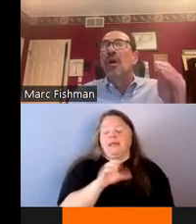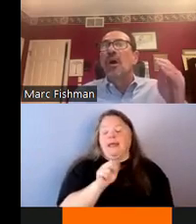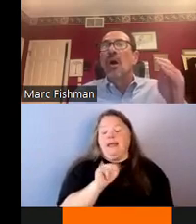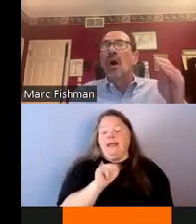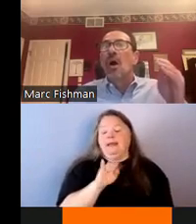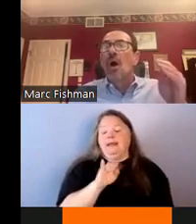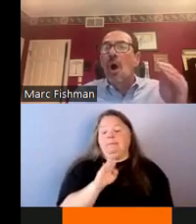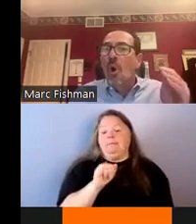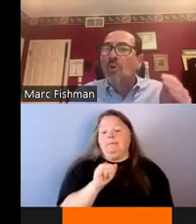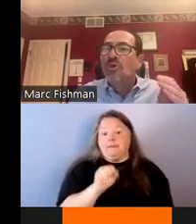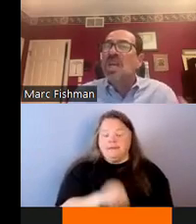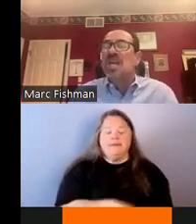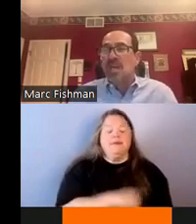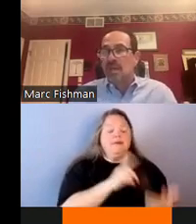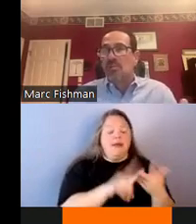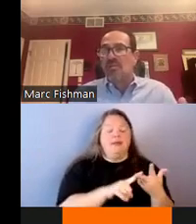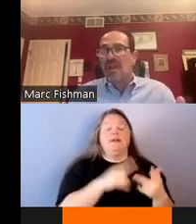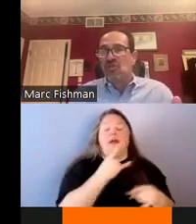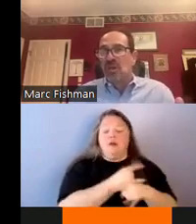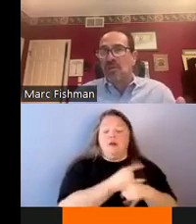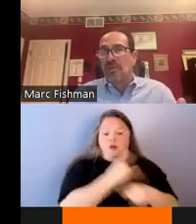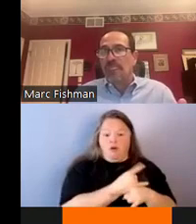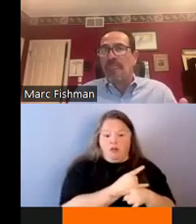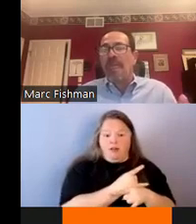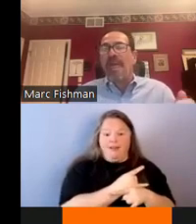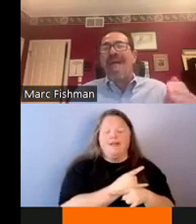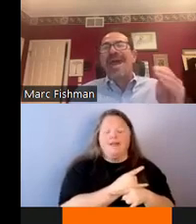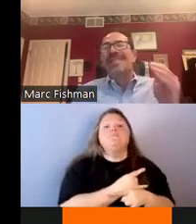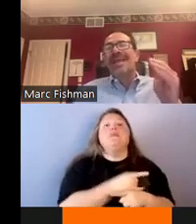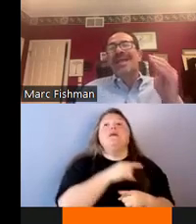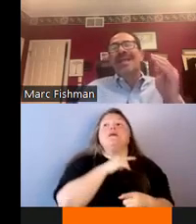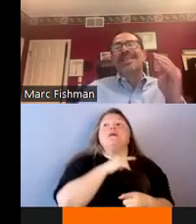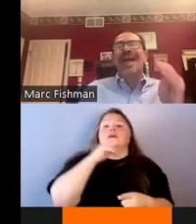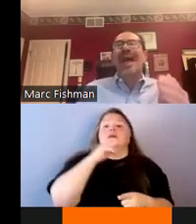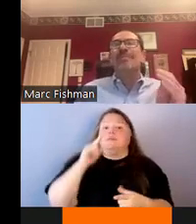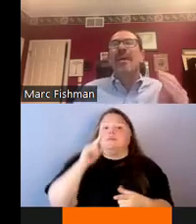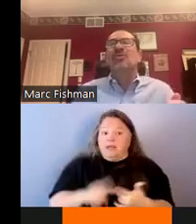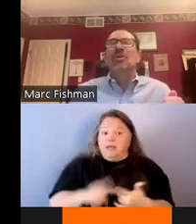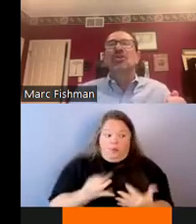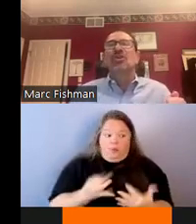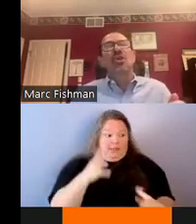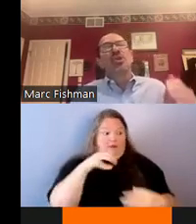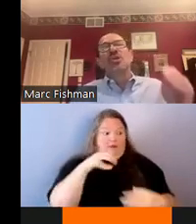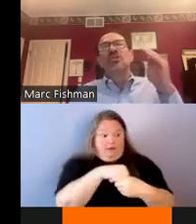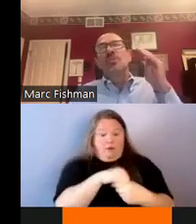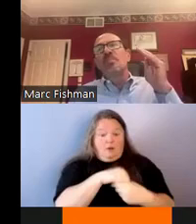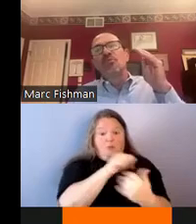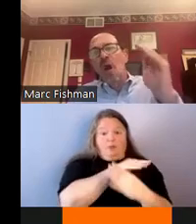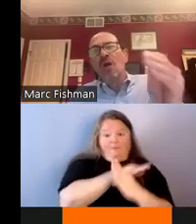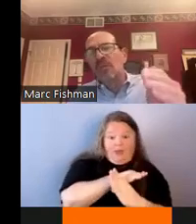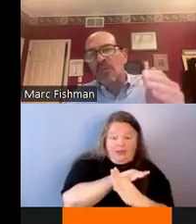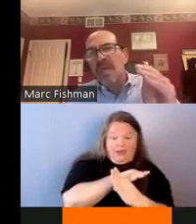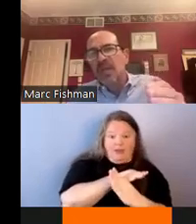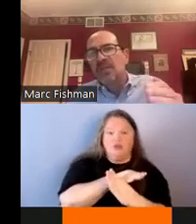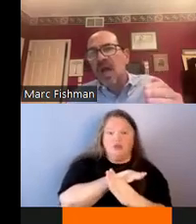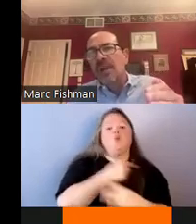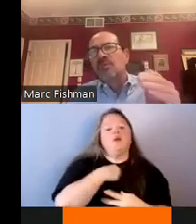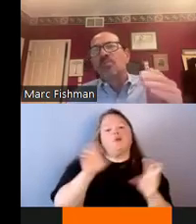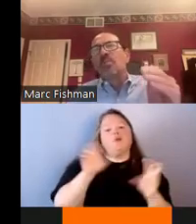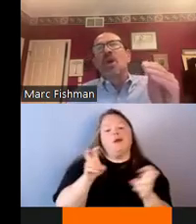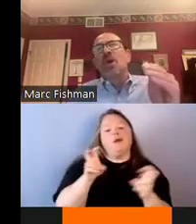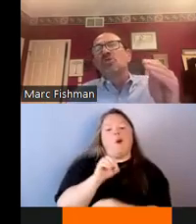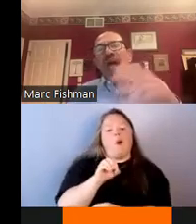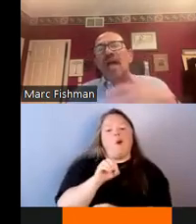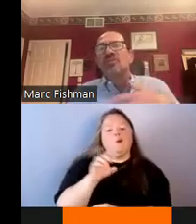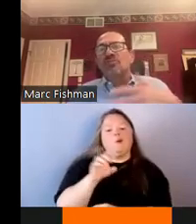itself OD prevention. And I think that message needs to be rung from the